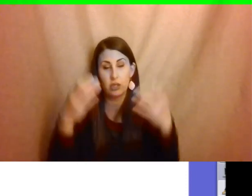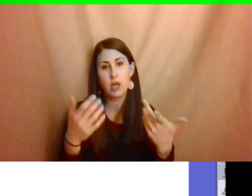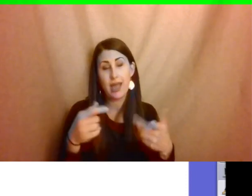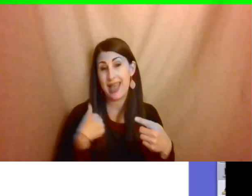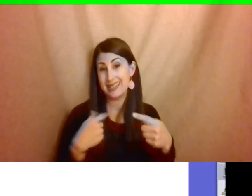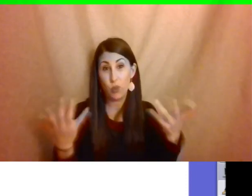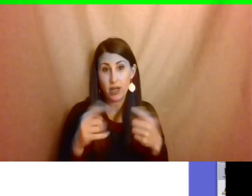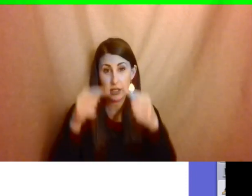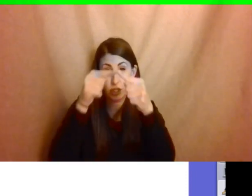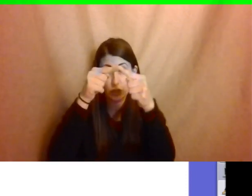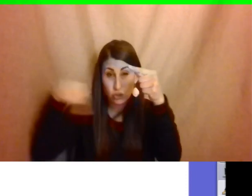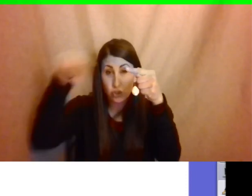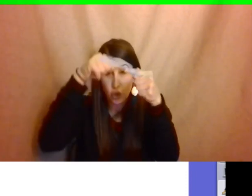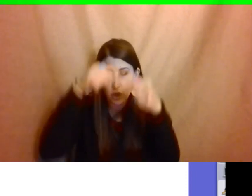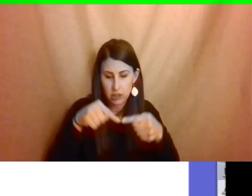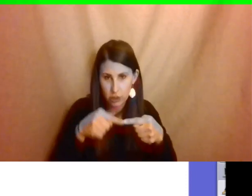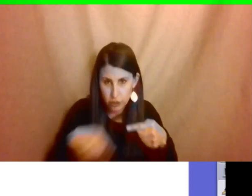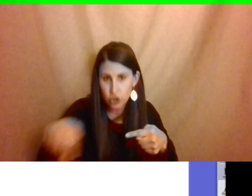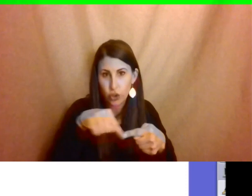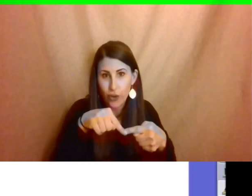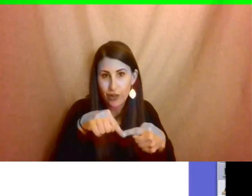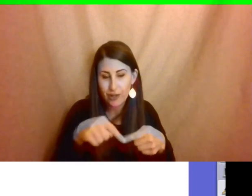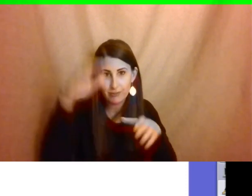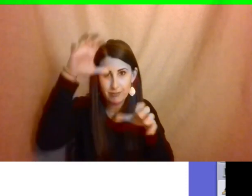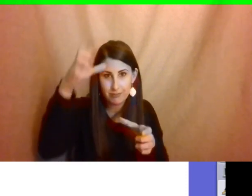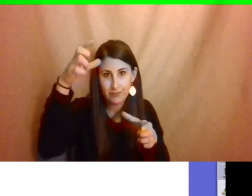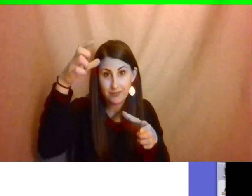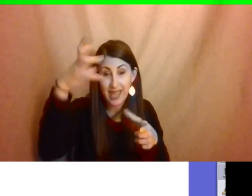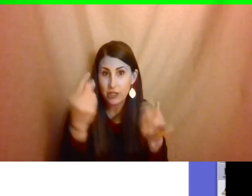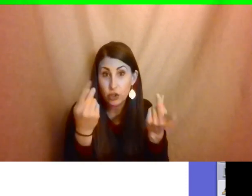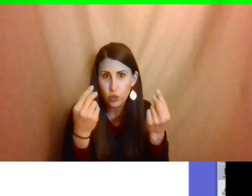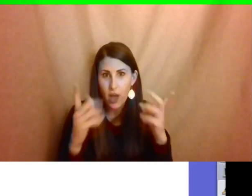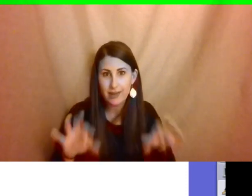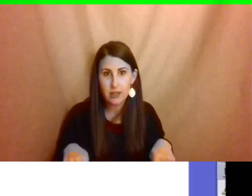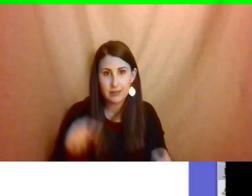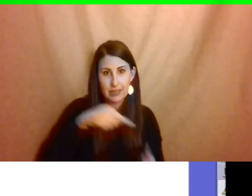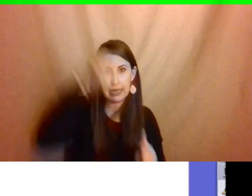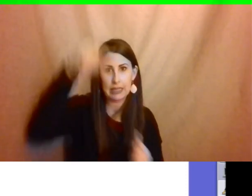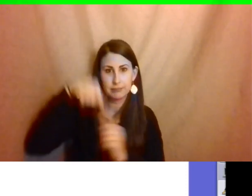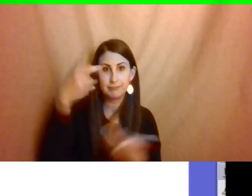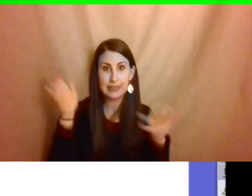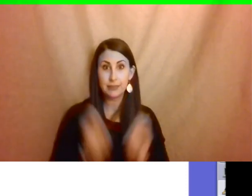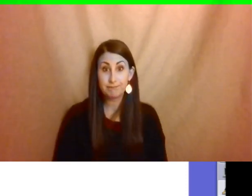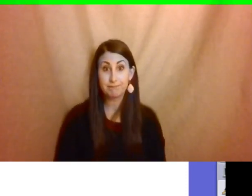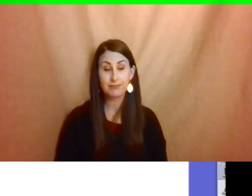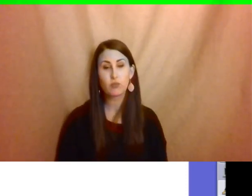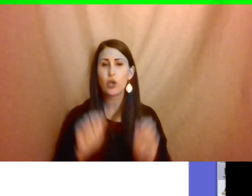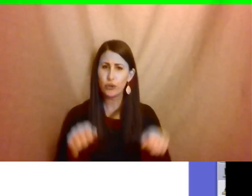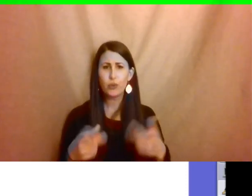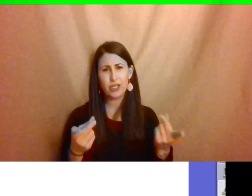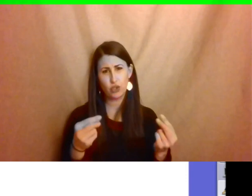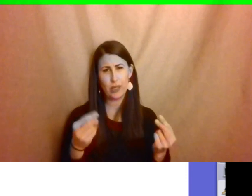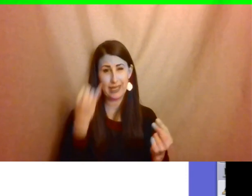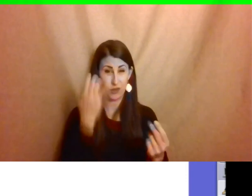those. There we go. You can even do it on the side. Circle, circle,